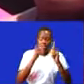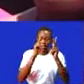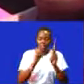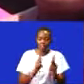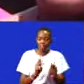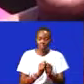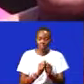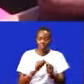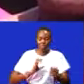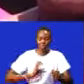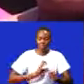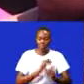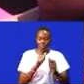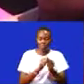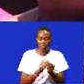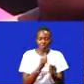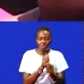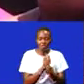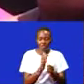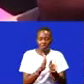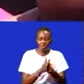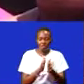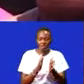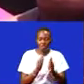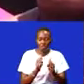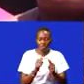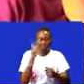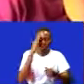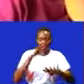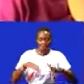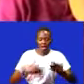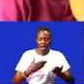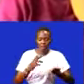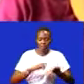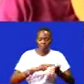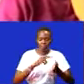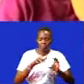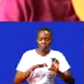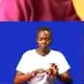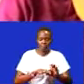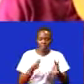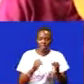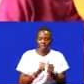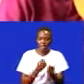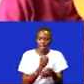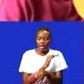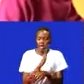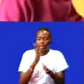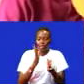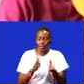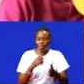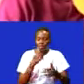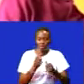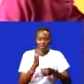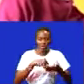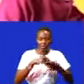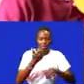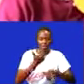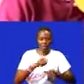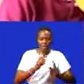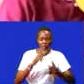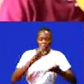Constituents Coordination Committee, what they deal godo, mando wangene kaka wase jepati. Kwa Uganda mapoku uo kendo kore kaka jo kanyo mago